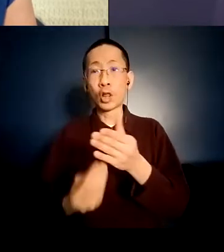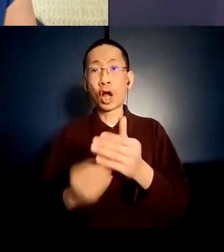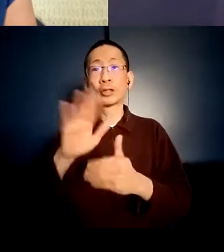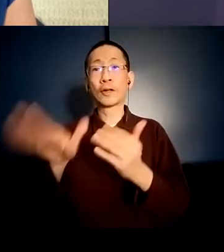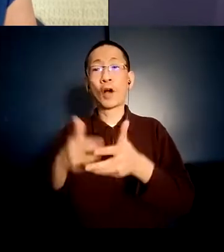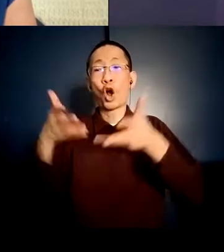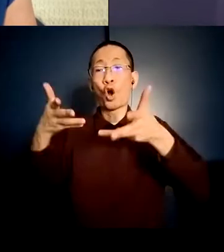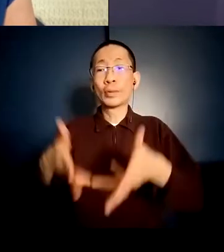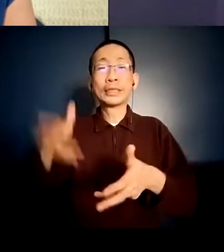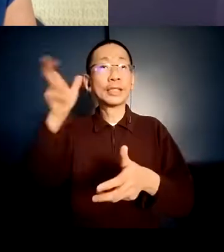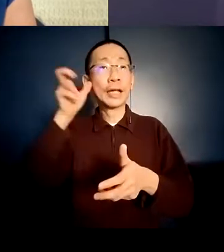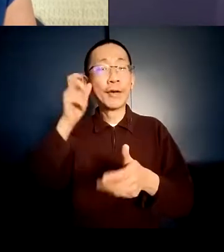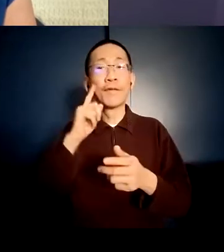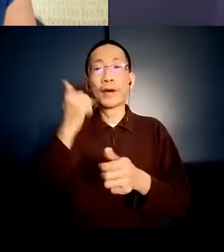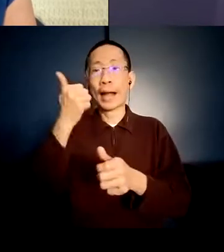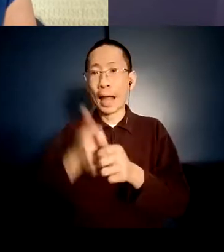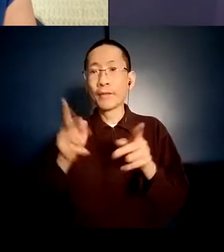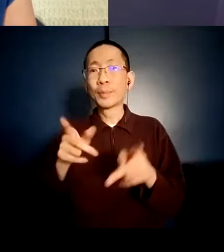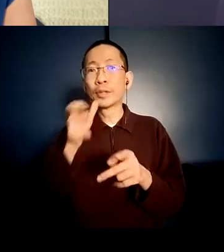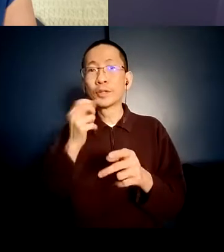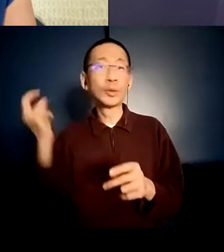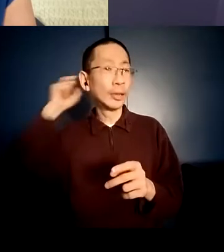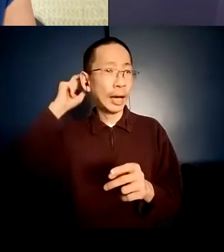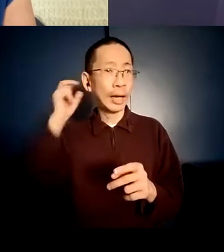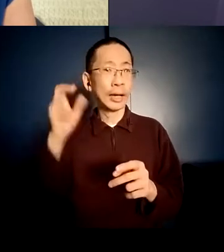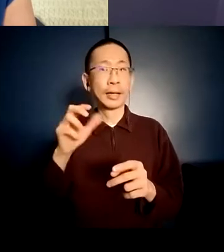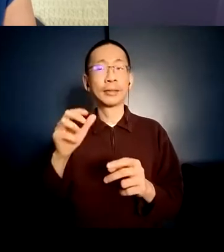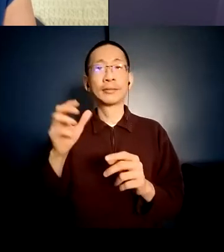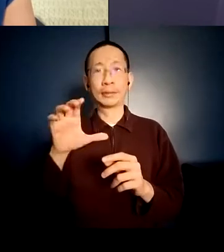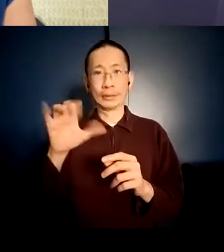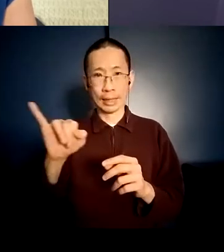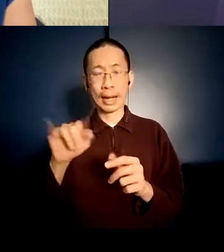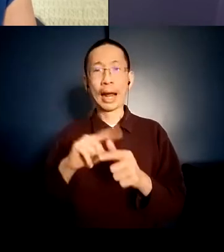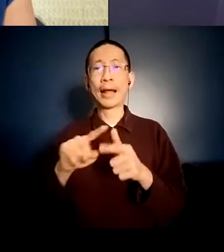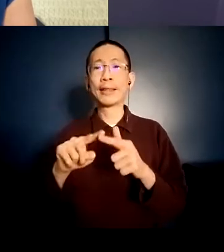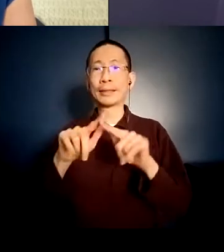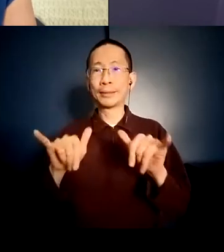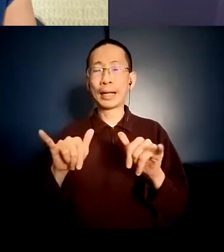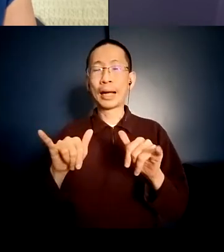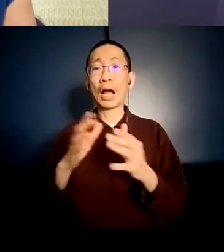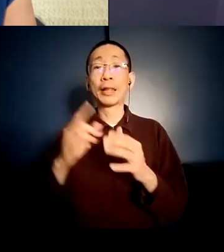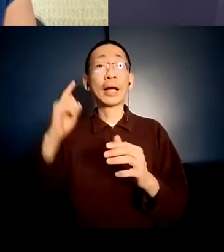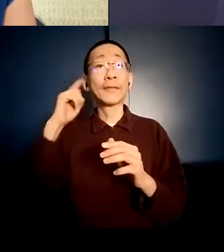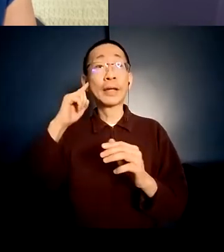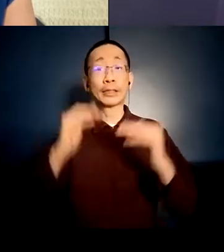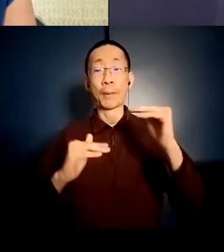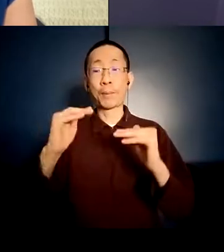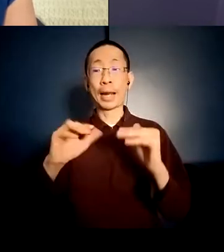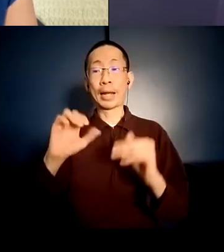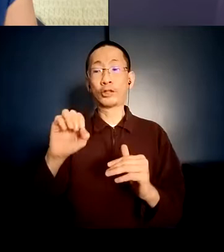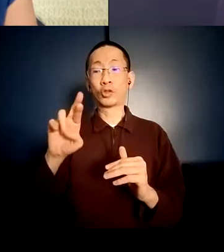for every person who got implanted. And then at the same time, a lot of the ear's balance organs were